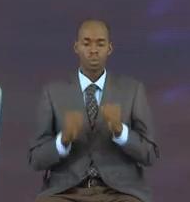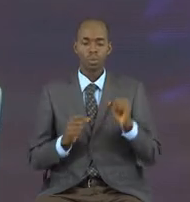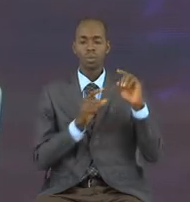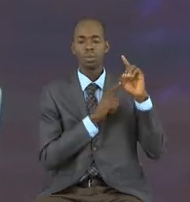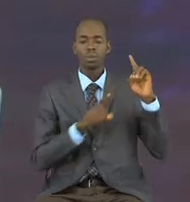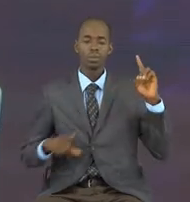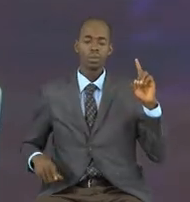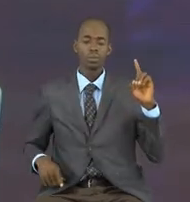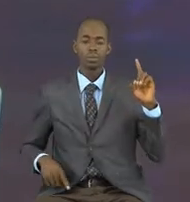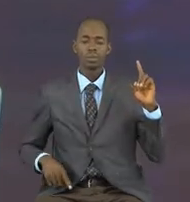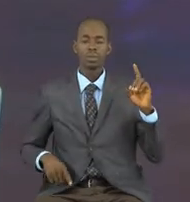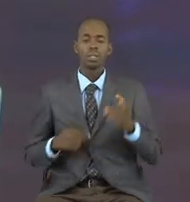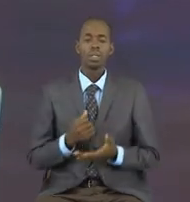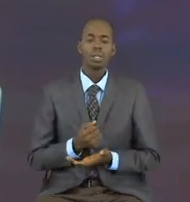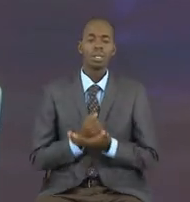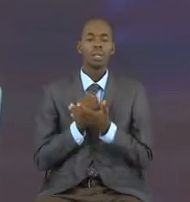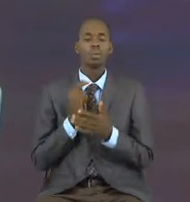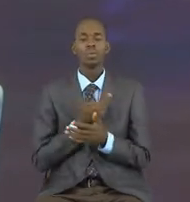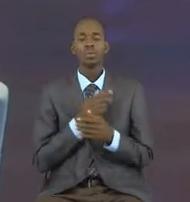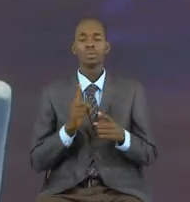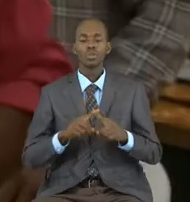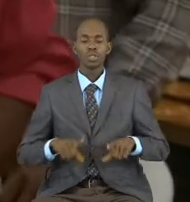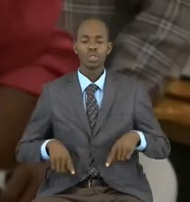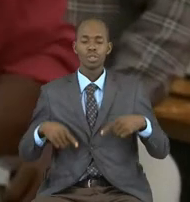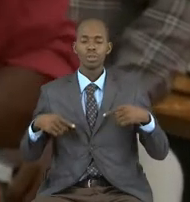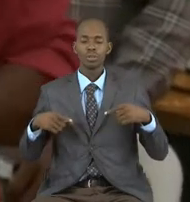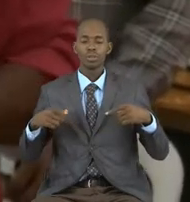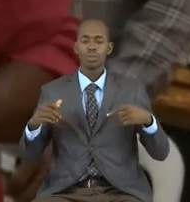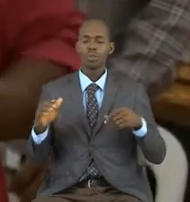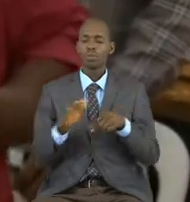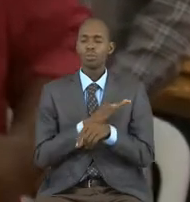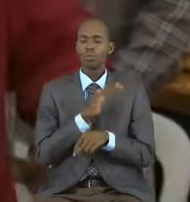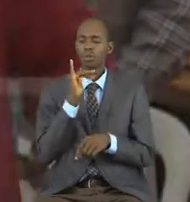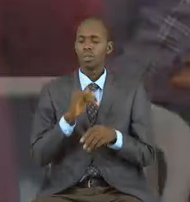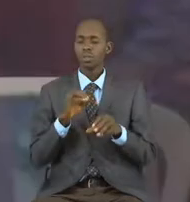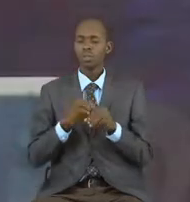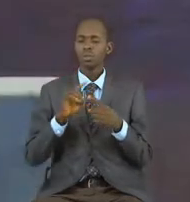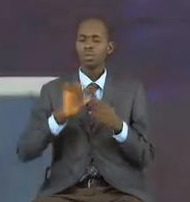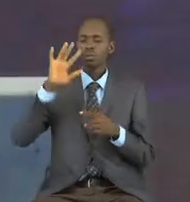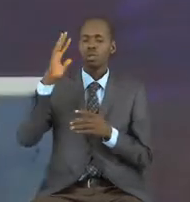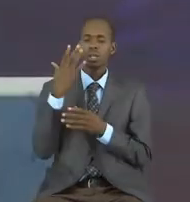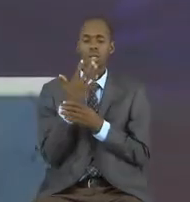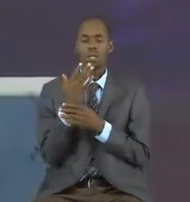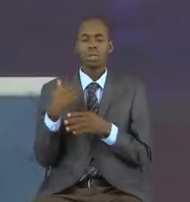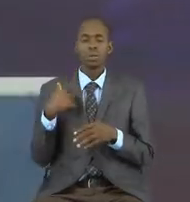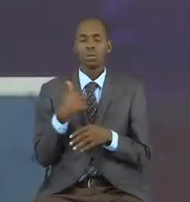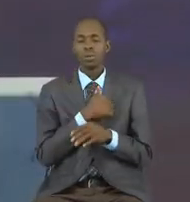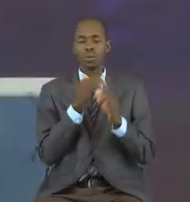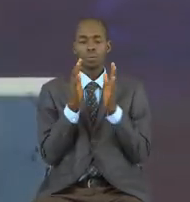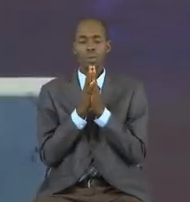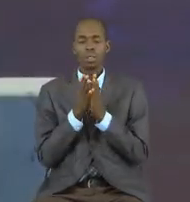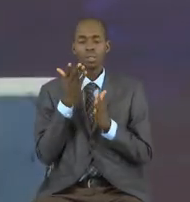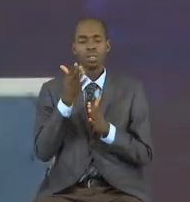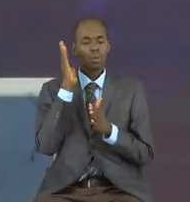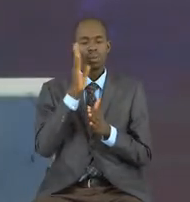Amen. Help us to yield fully into your hand. Amen. And we pray there will be nothing